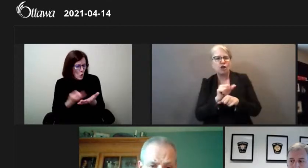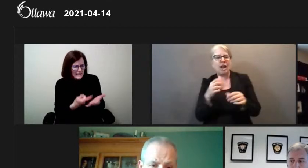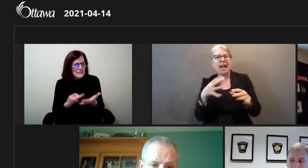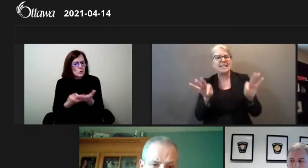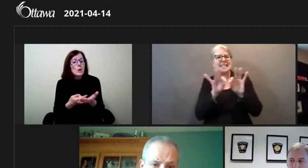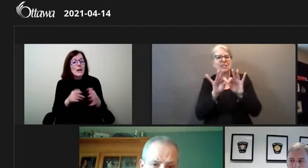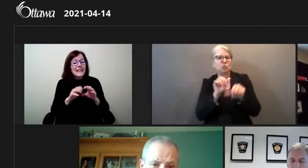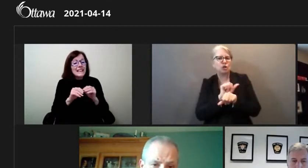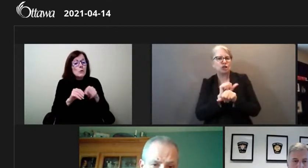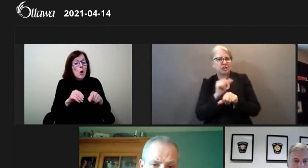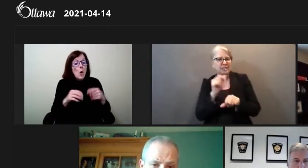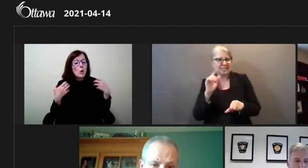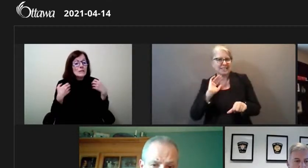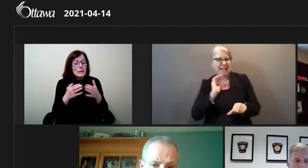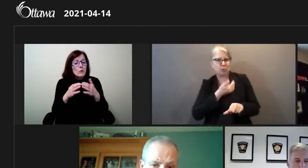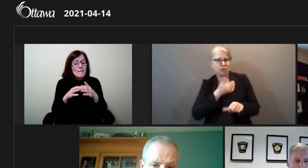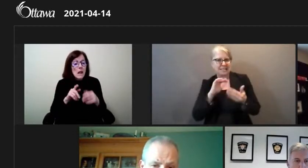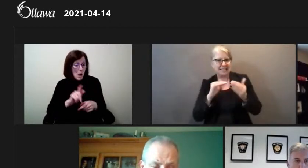in our city.